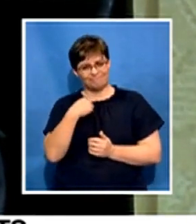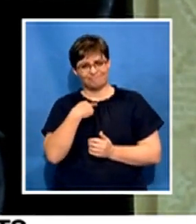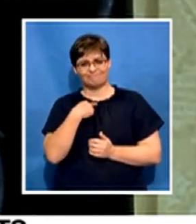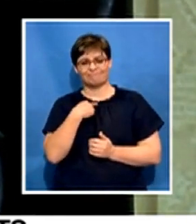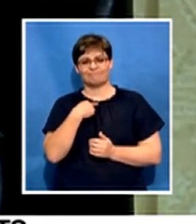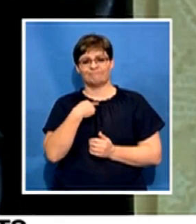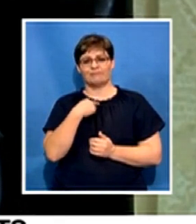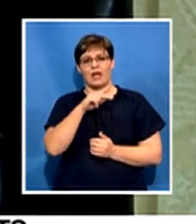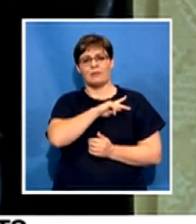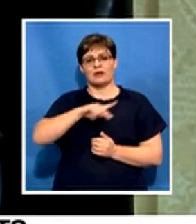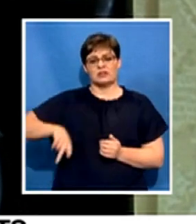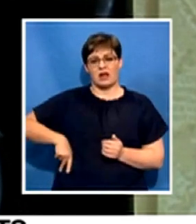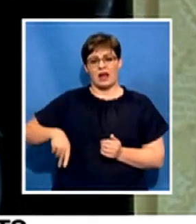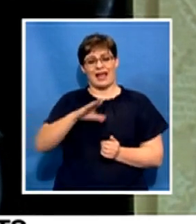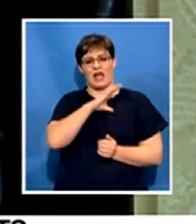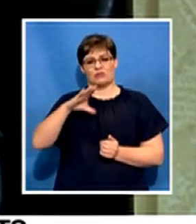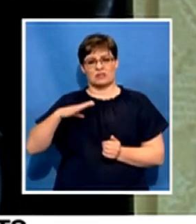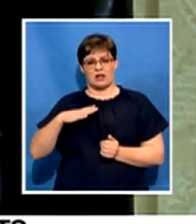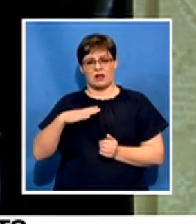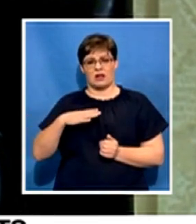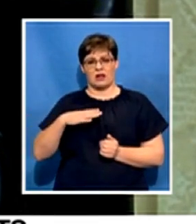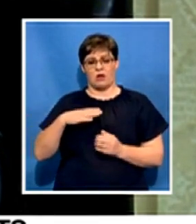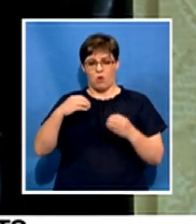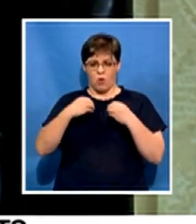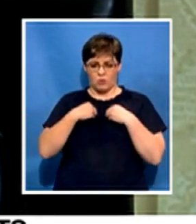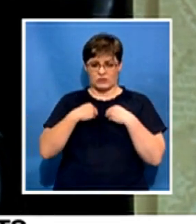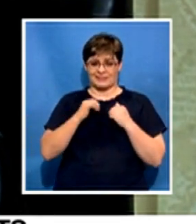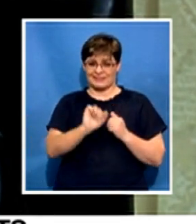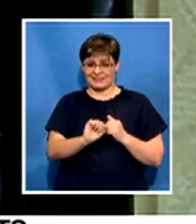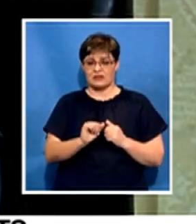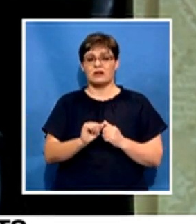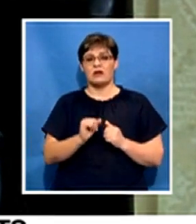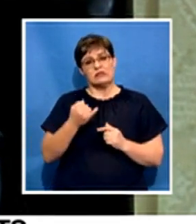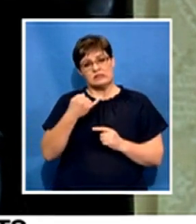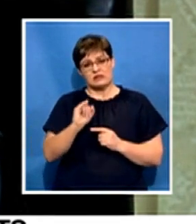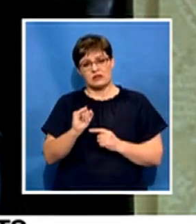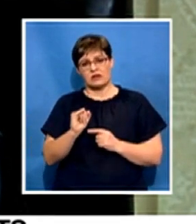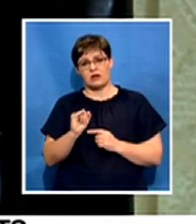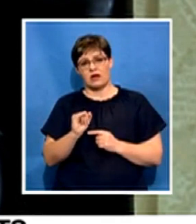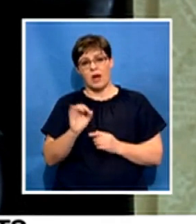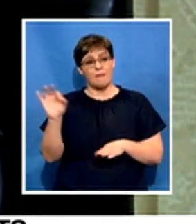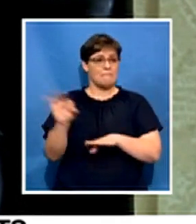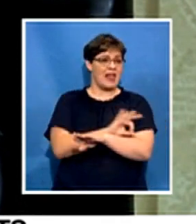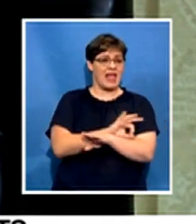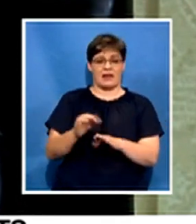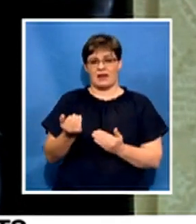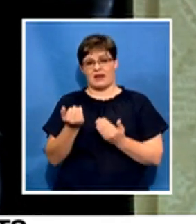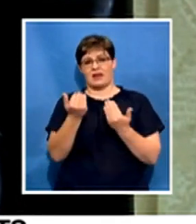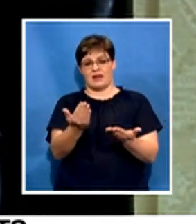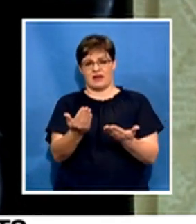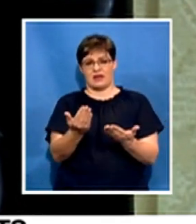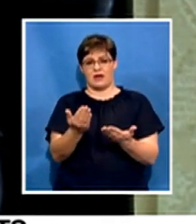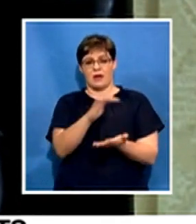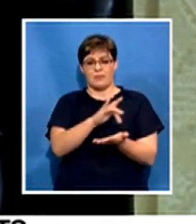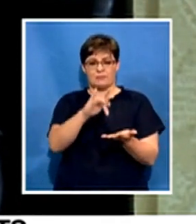is yet to present any convincing plan to reposition or to stabilize the state-owned